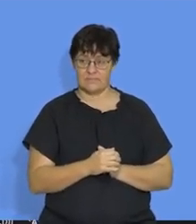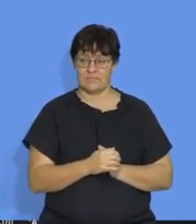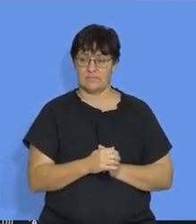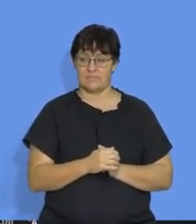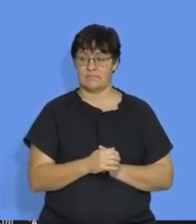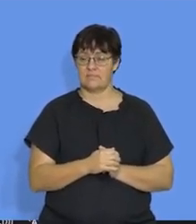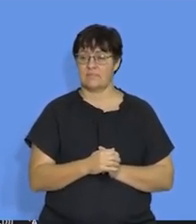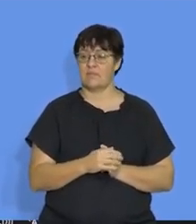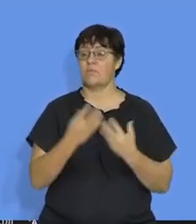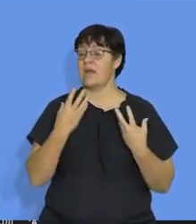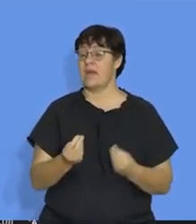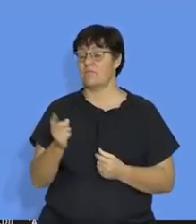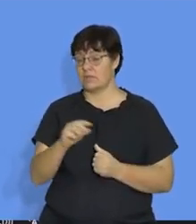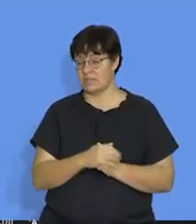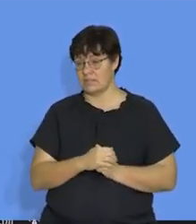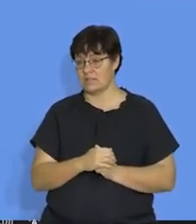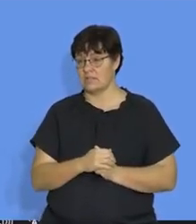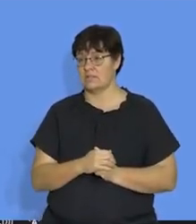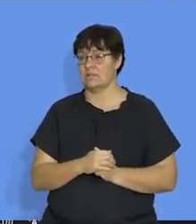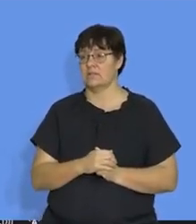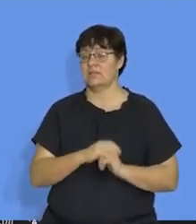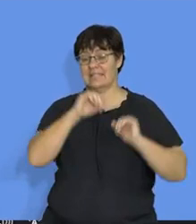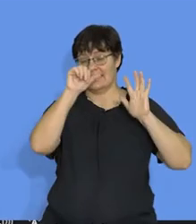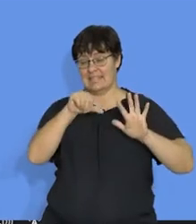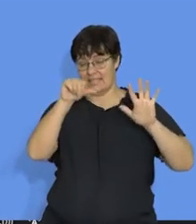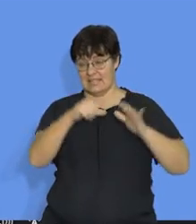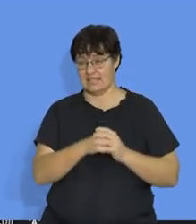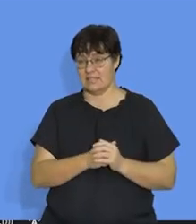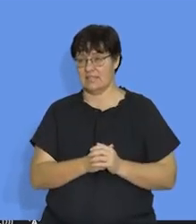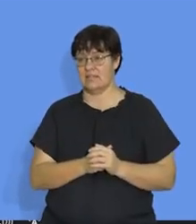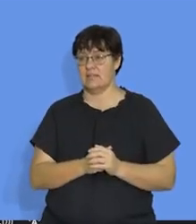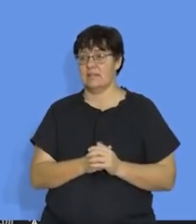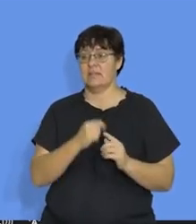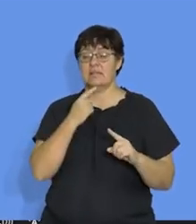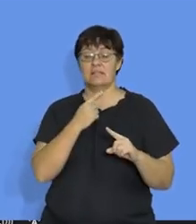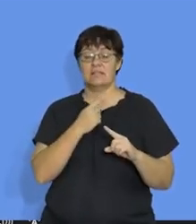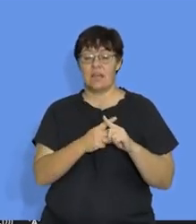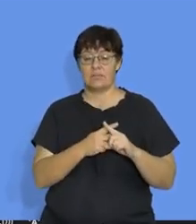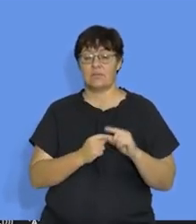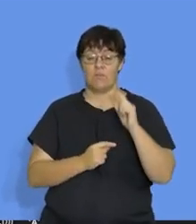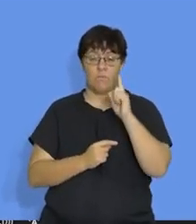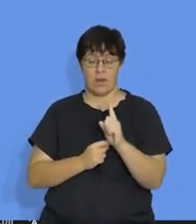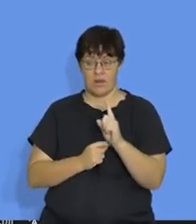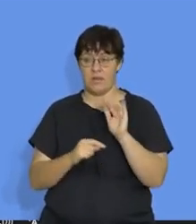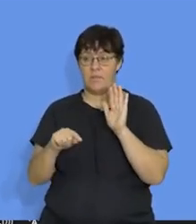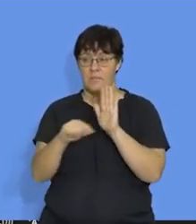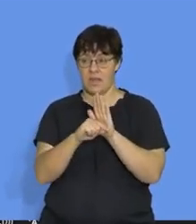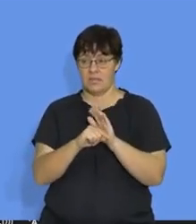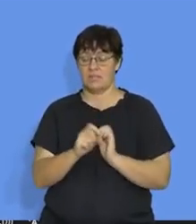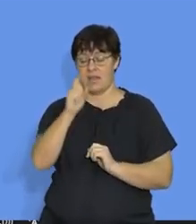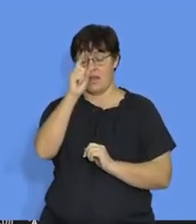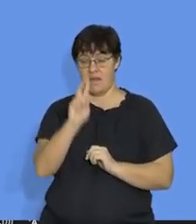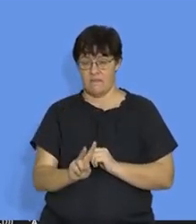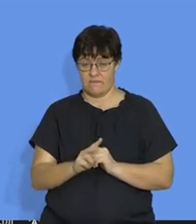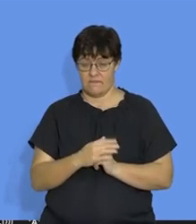calculator. So we are going to have 16 times 1